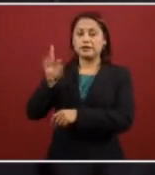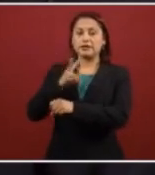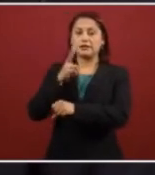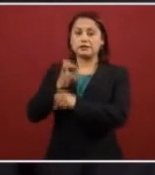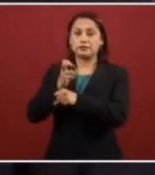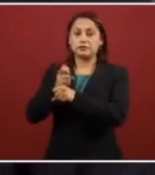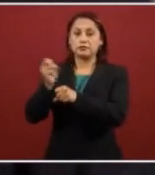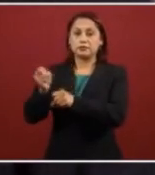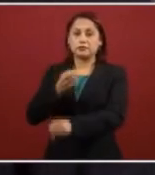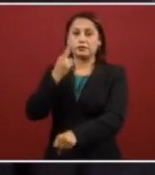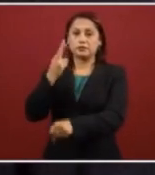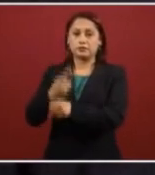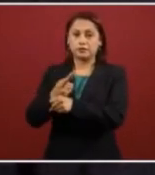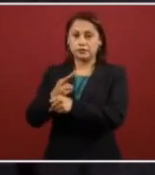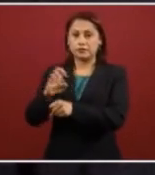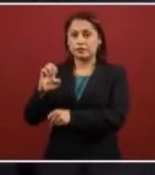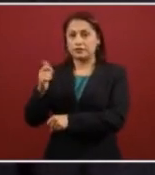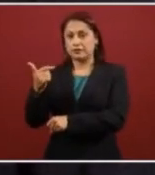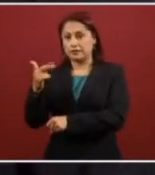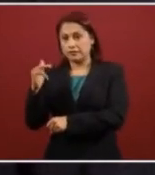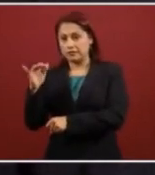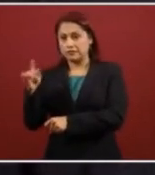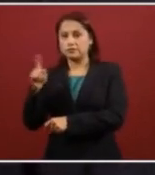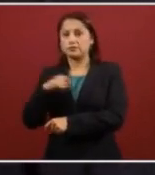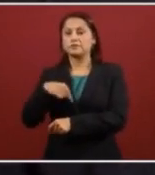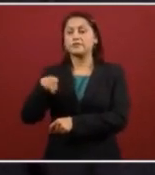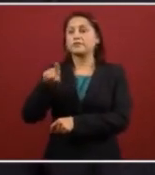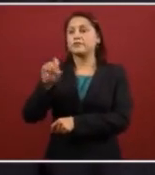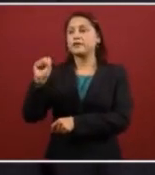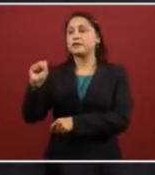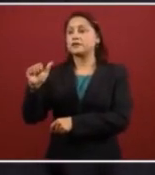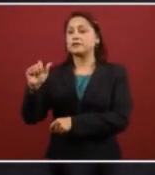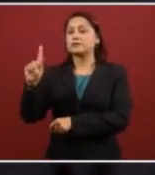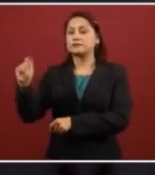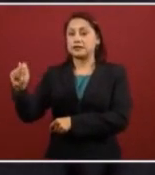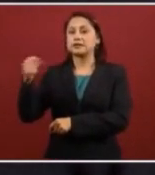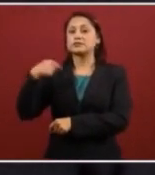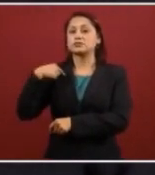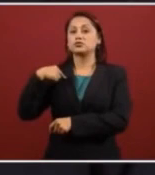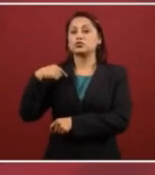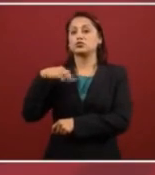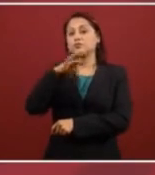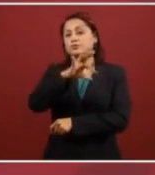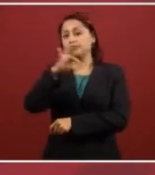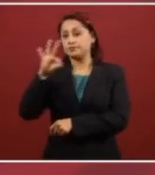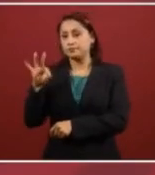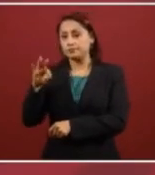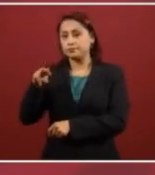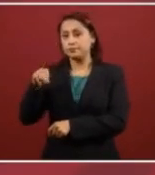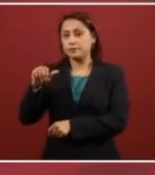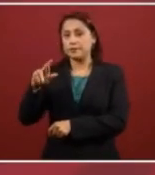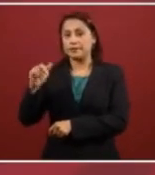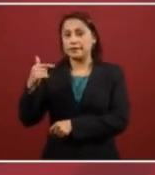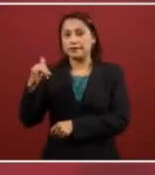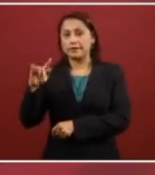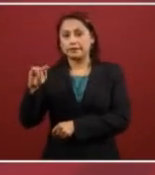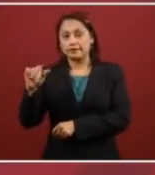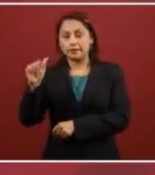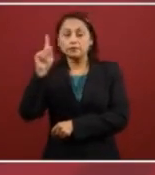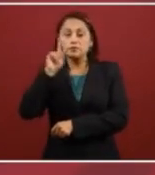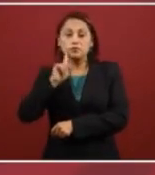SAT, yo in propuse the case of a SAT, I, a Margarita. Proposed Margarita. Porque because es una mujer she is a